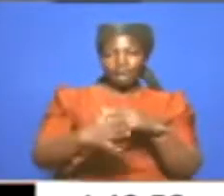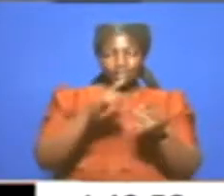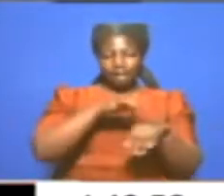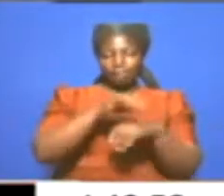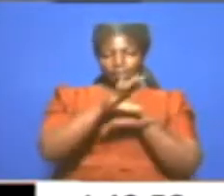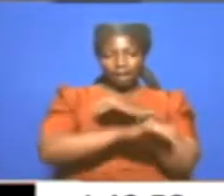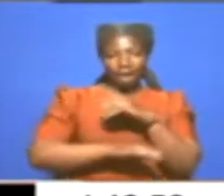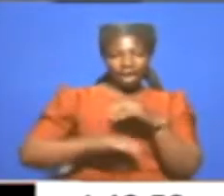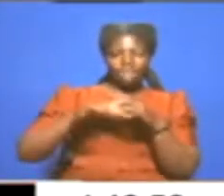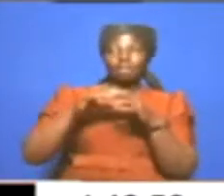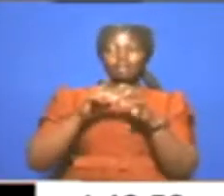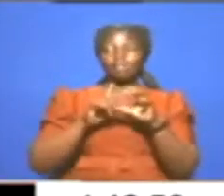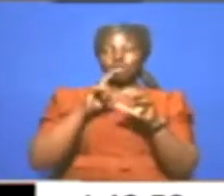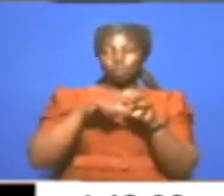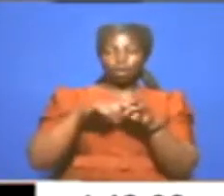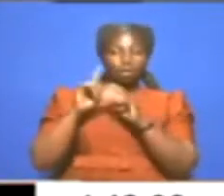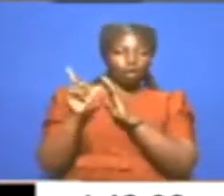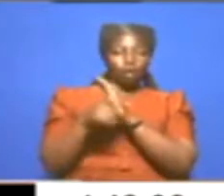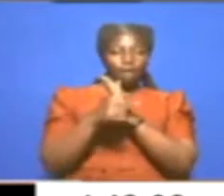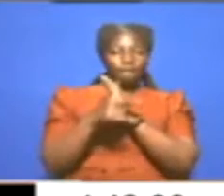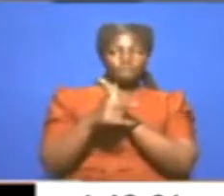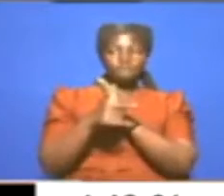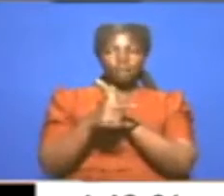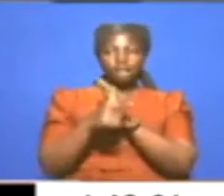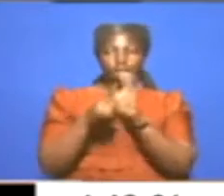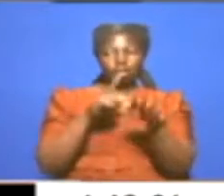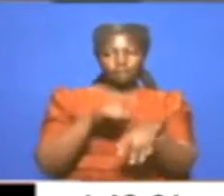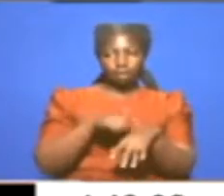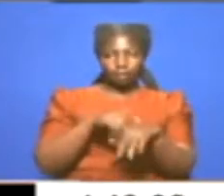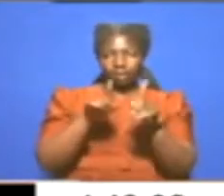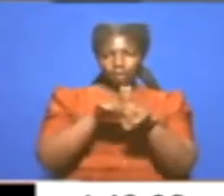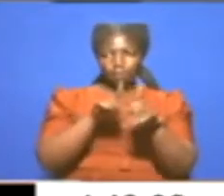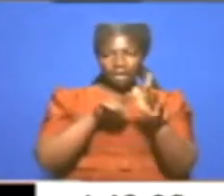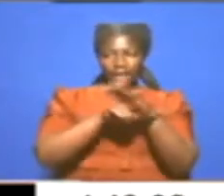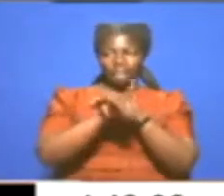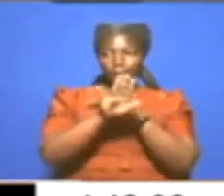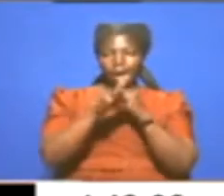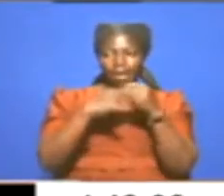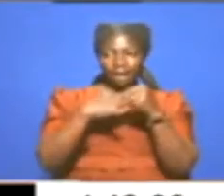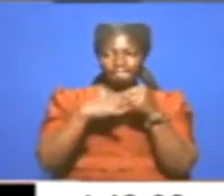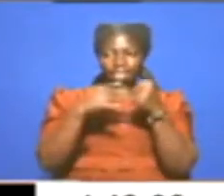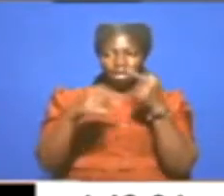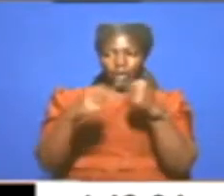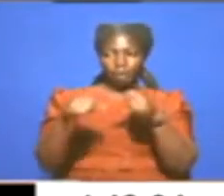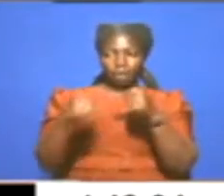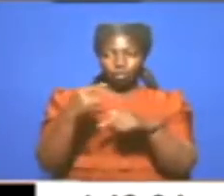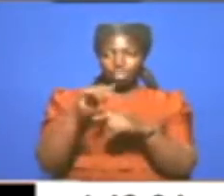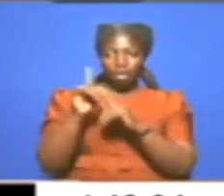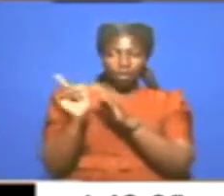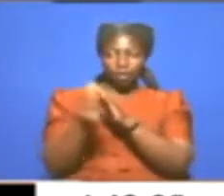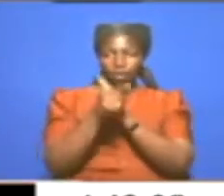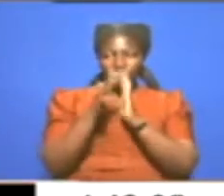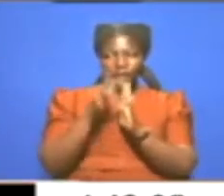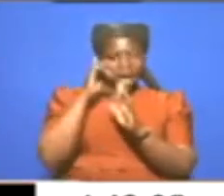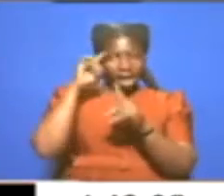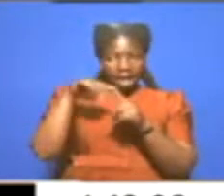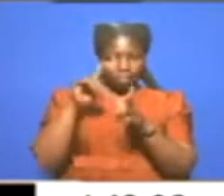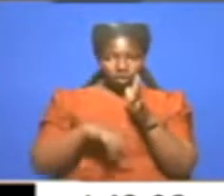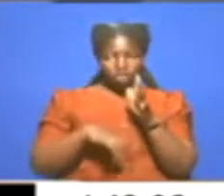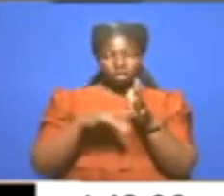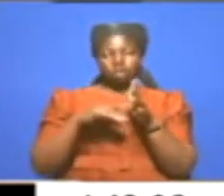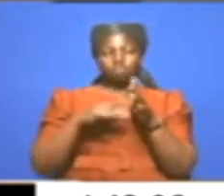Johnnie Walker Golf Series enters its ninth leg. The golfers will be aiming to make the cut for